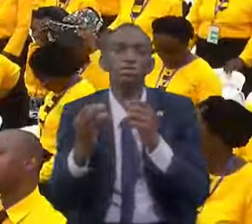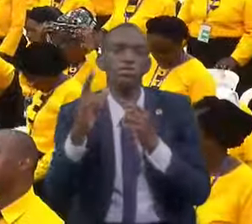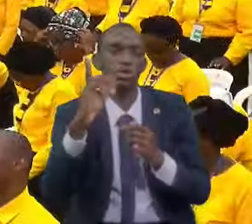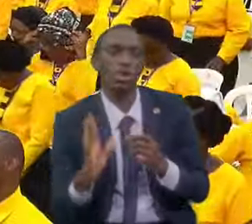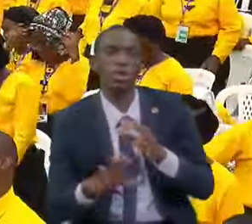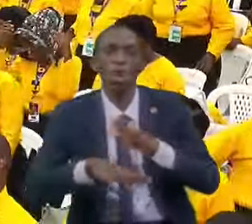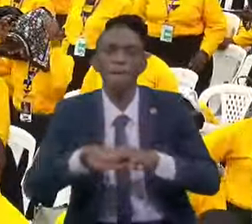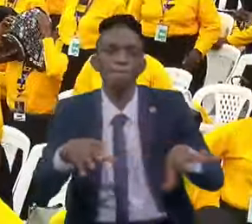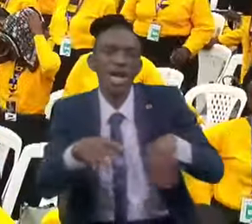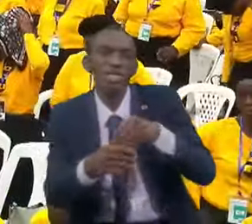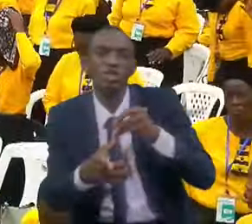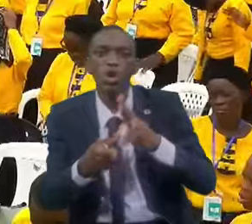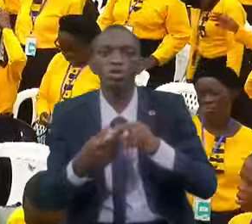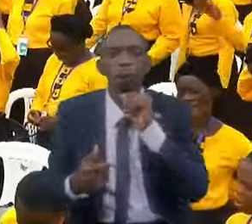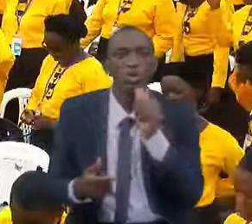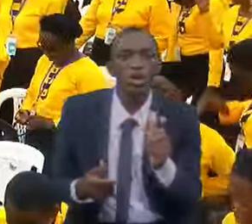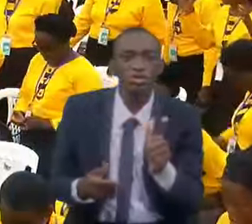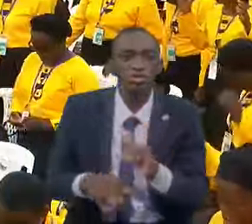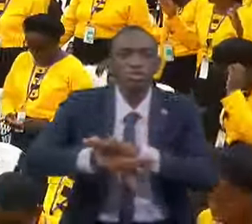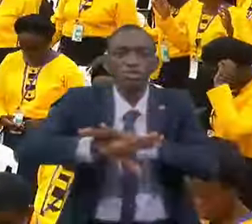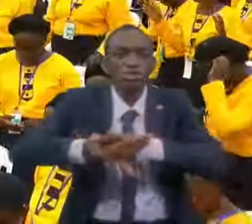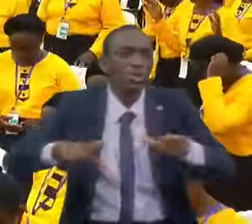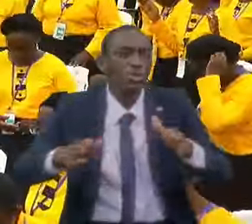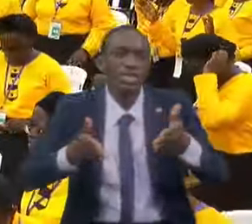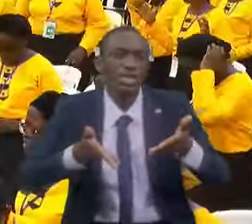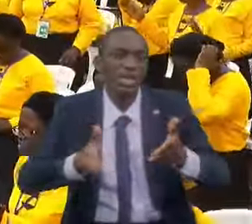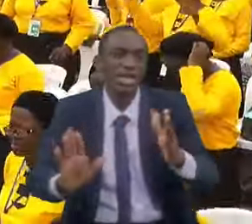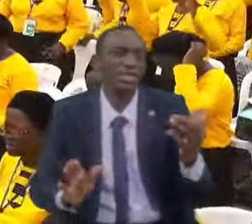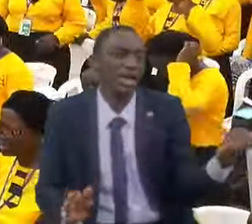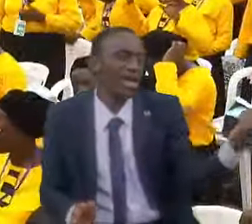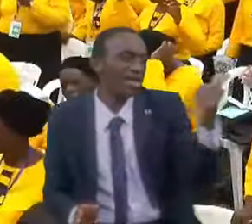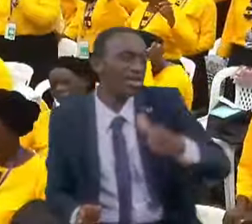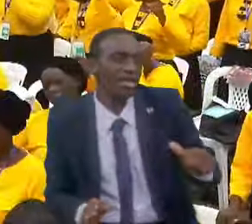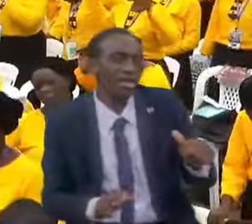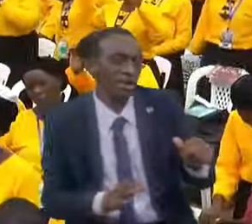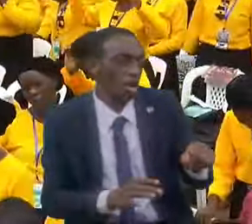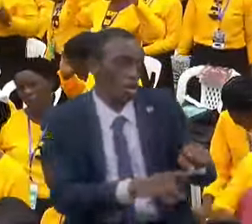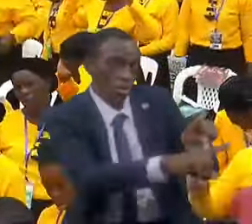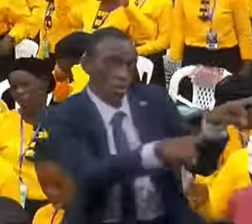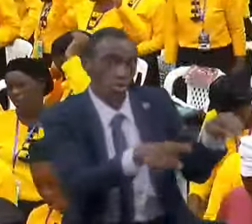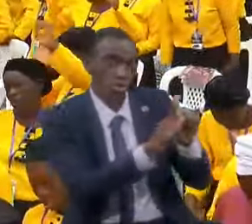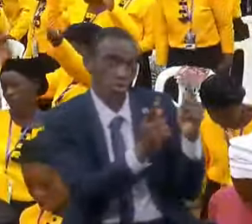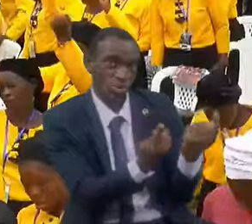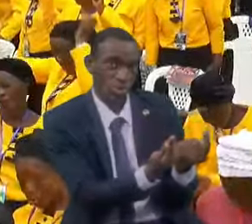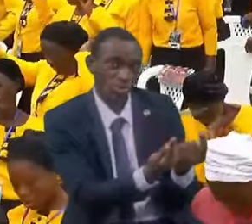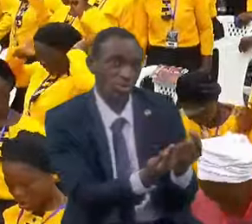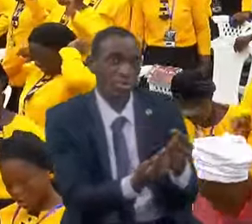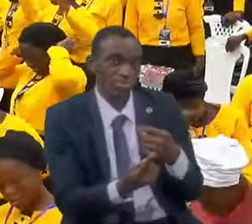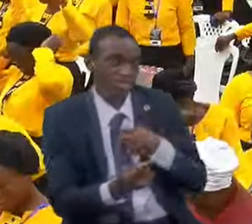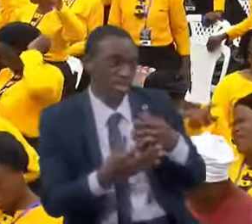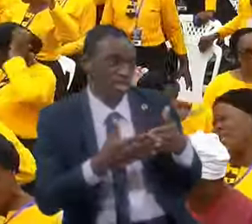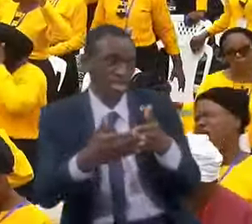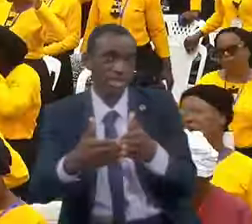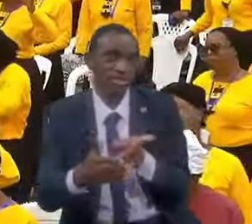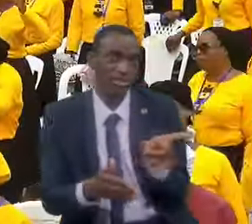any of your subordinates, your subjects,